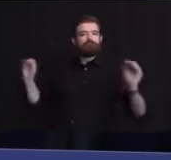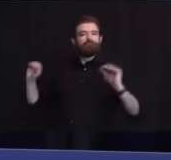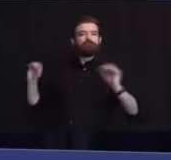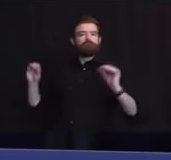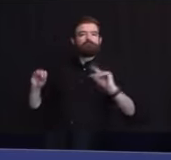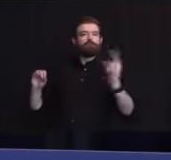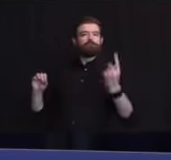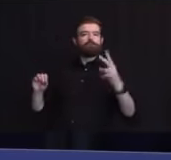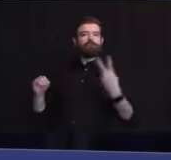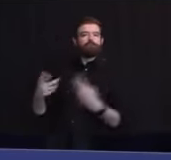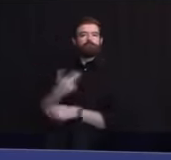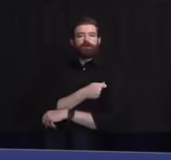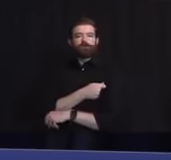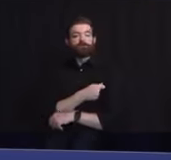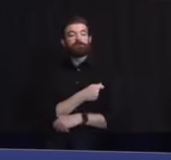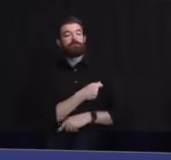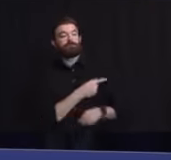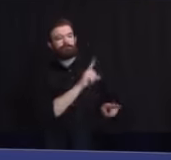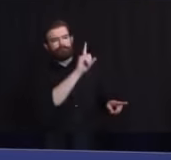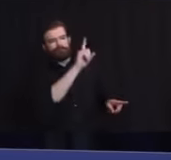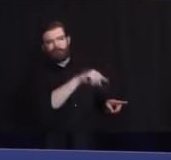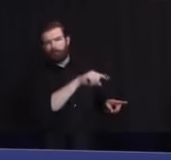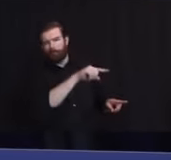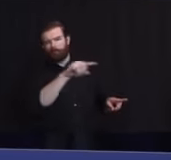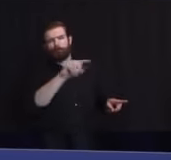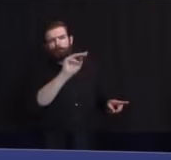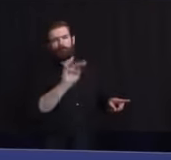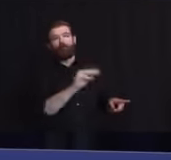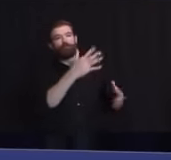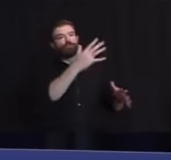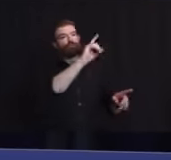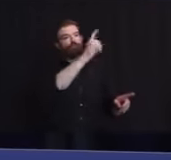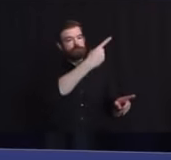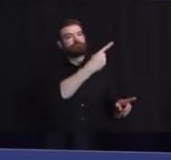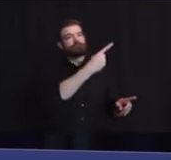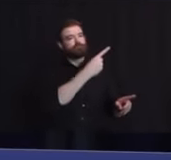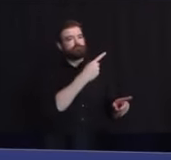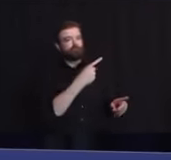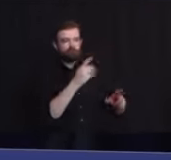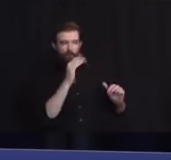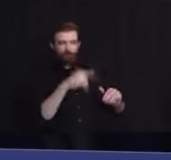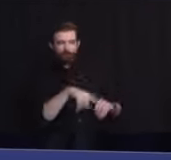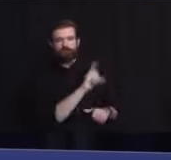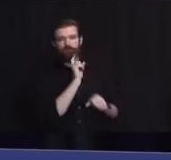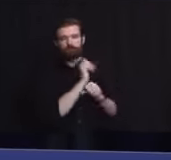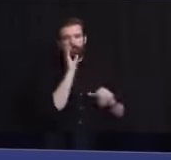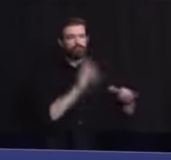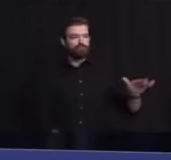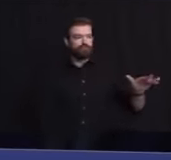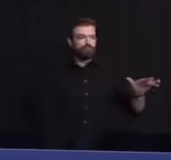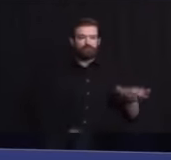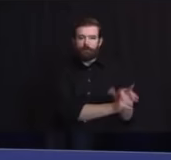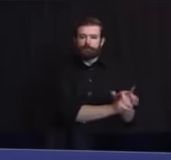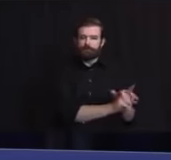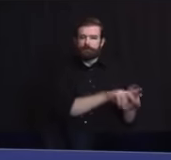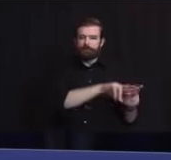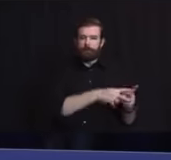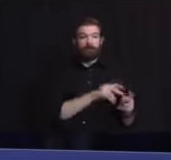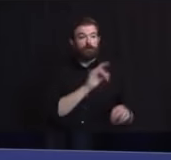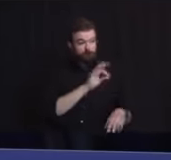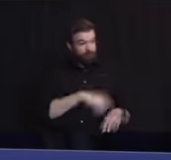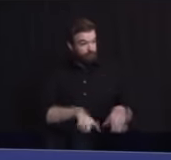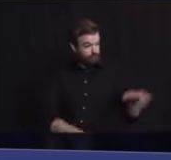week directly to the points of dispensing that we as a state have put up. And then